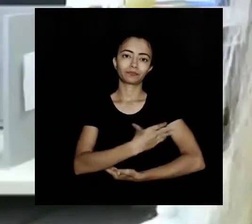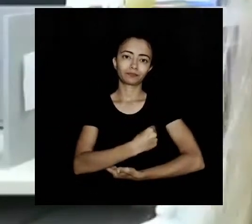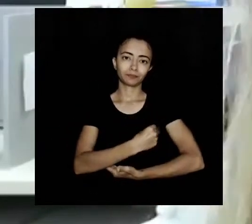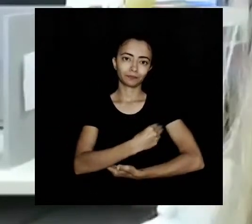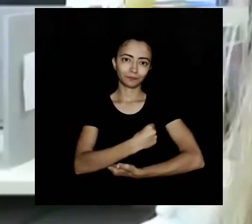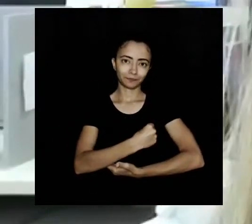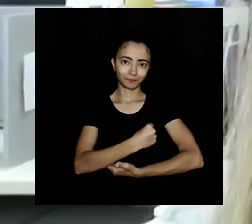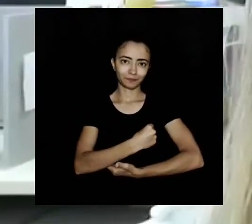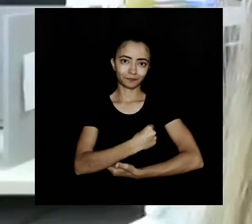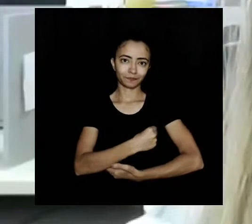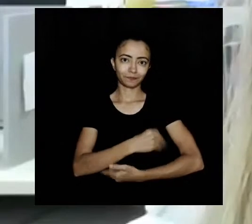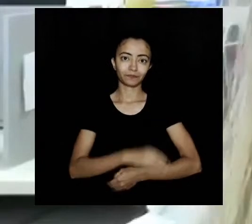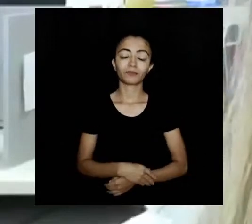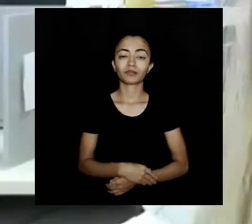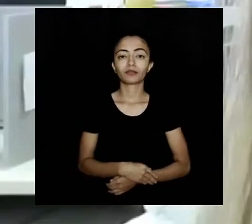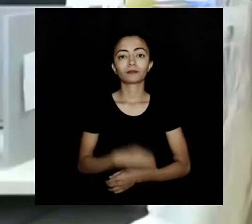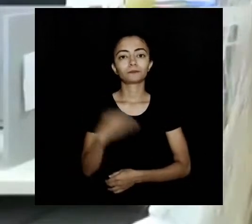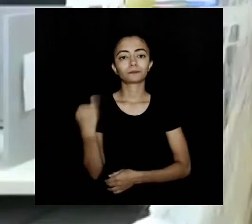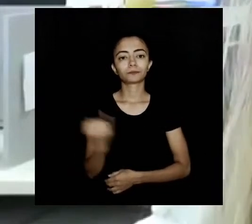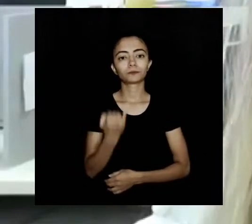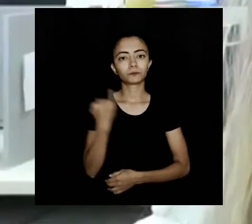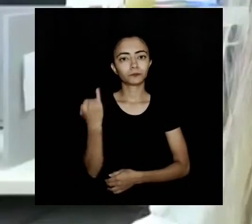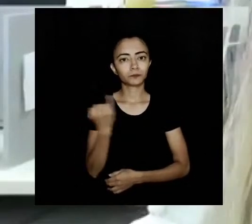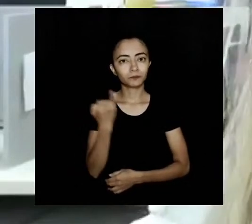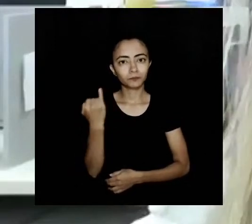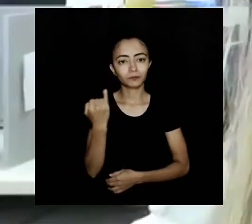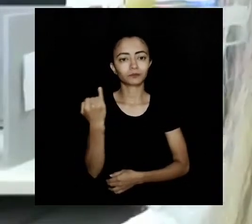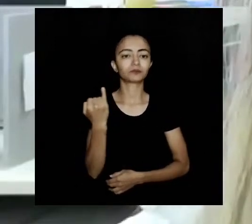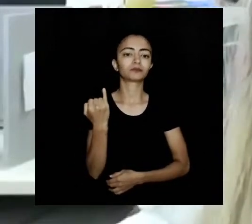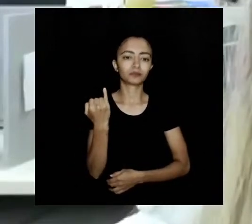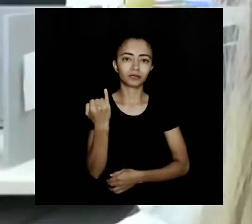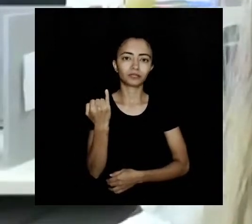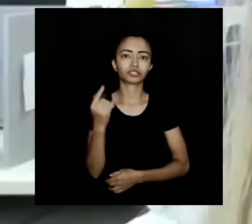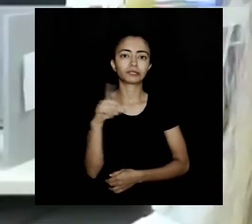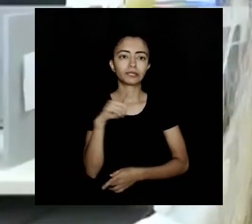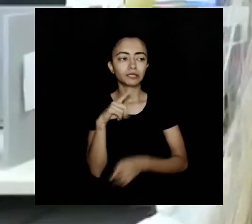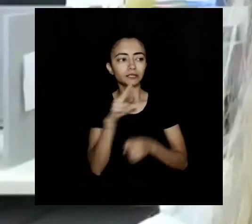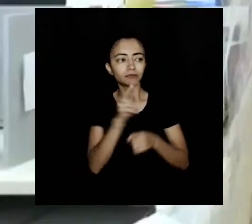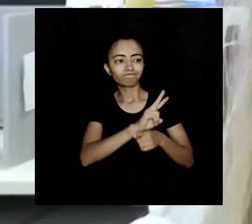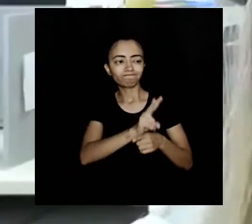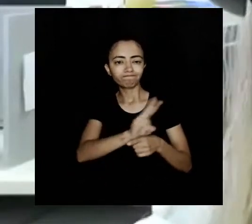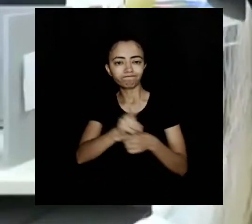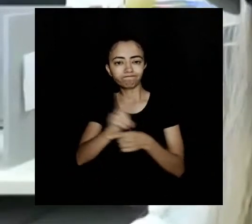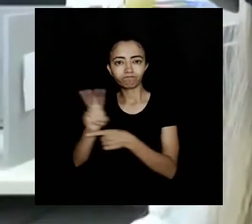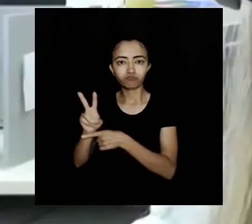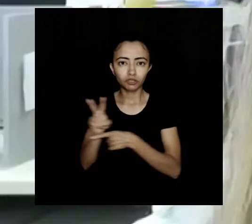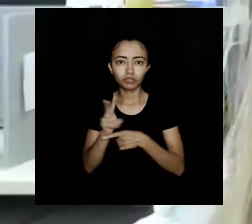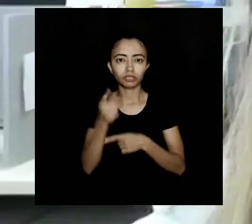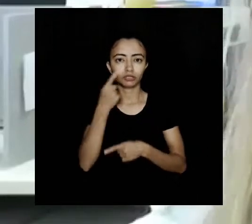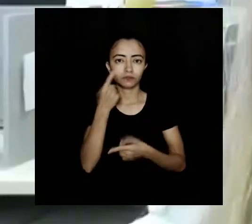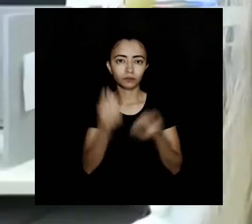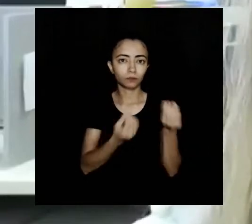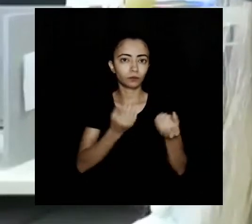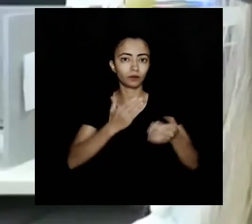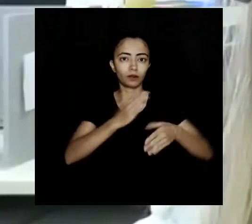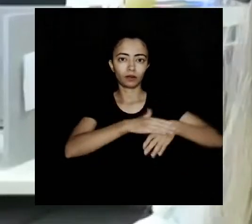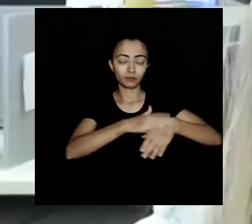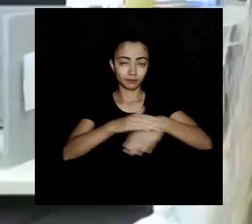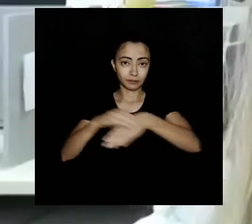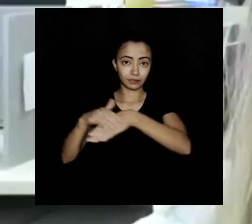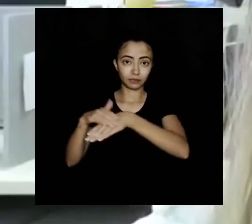really. Muito importante também a manutenção da prática. It's also very important to keep the practice of surveillance de